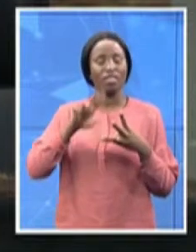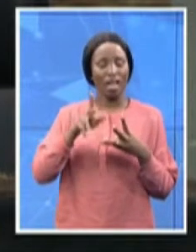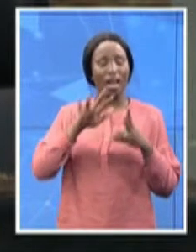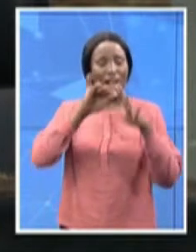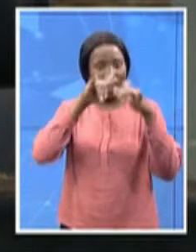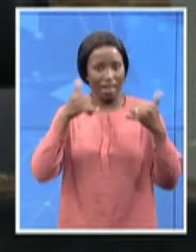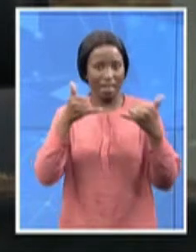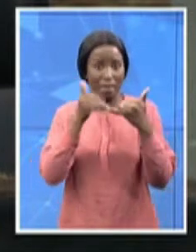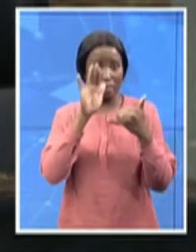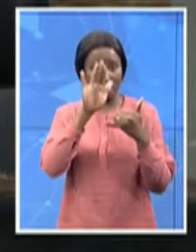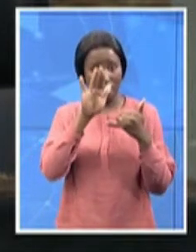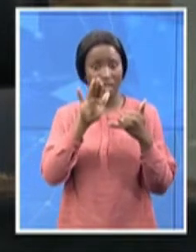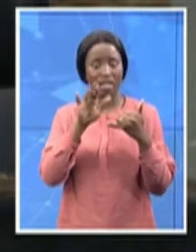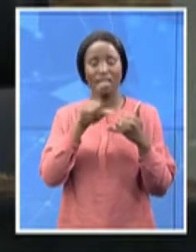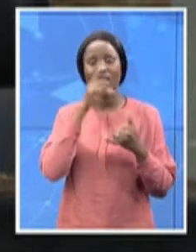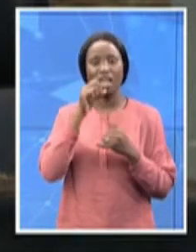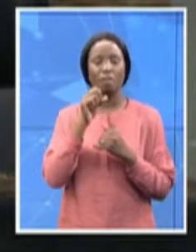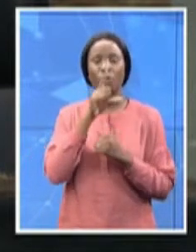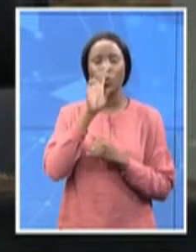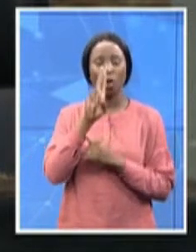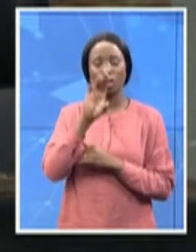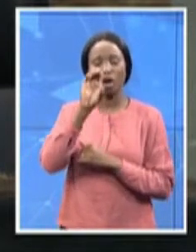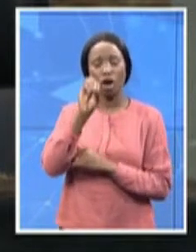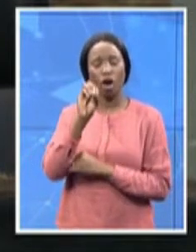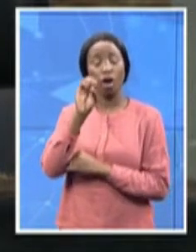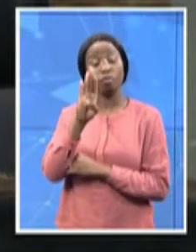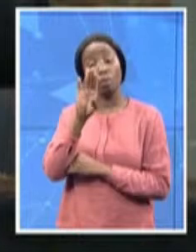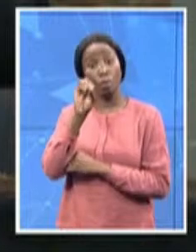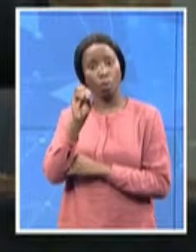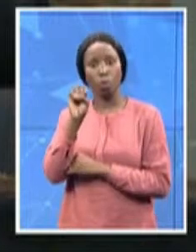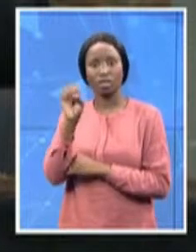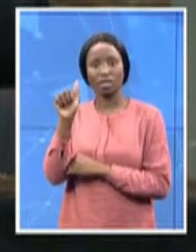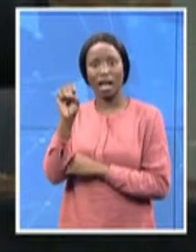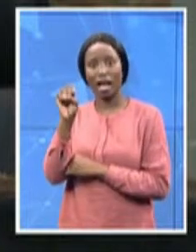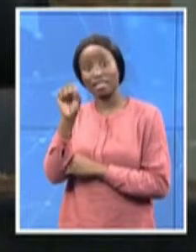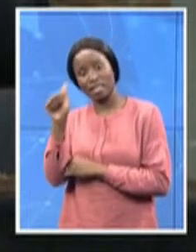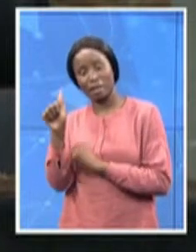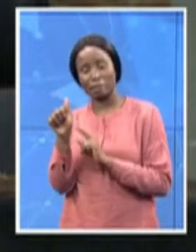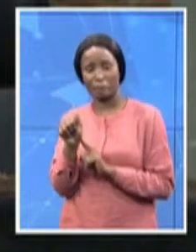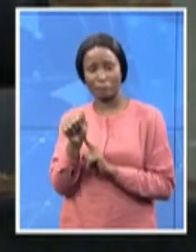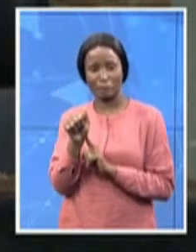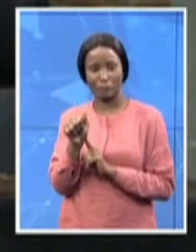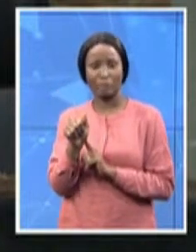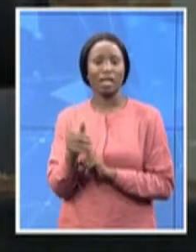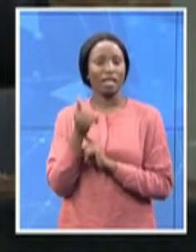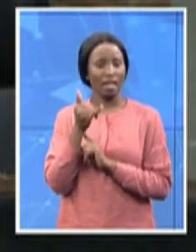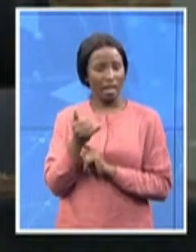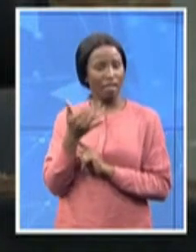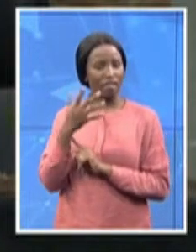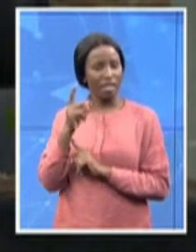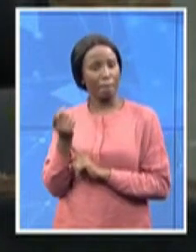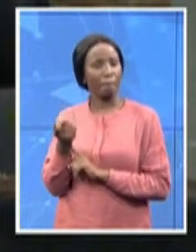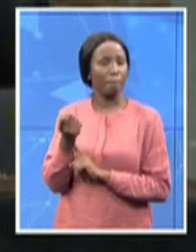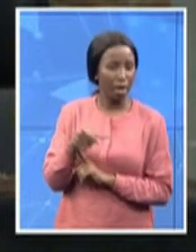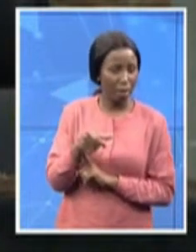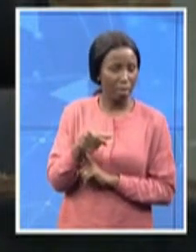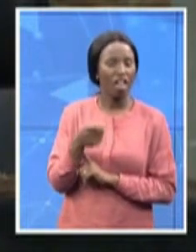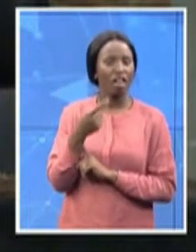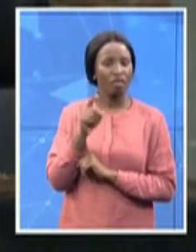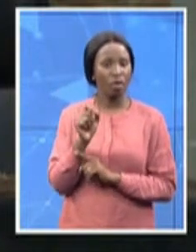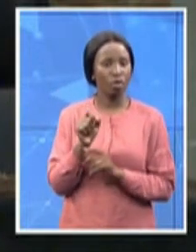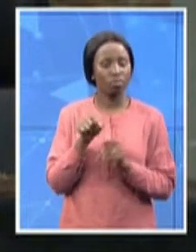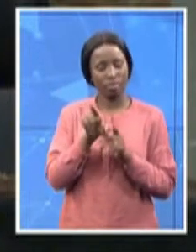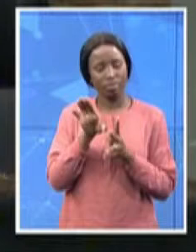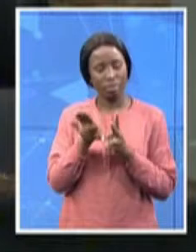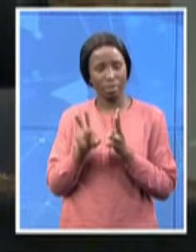on the other side. The nature of the payment passing through several intermediaries does not accord with